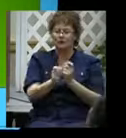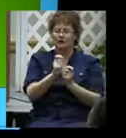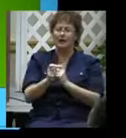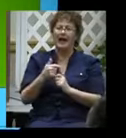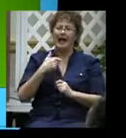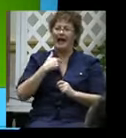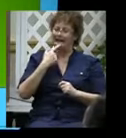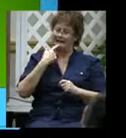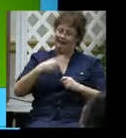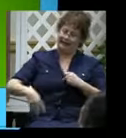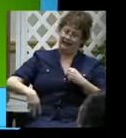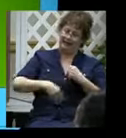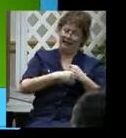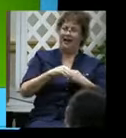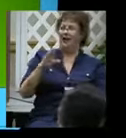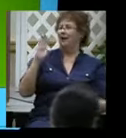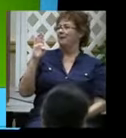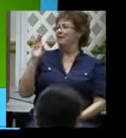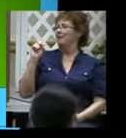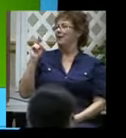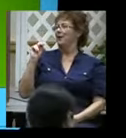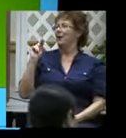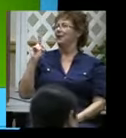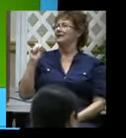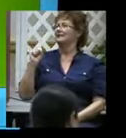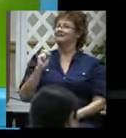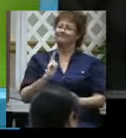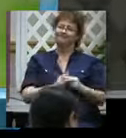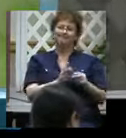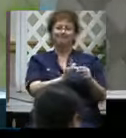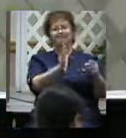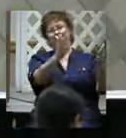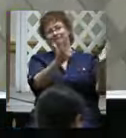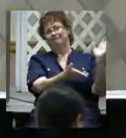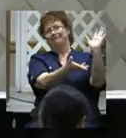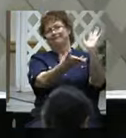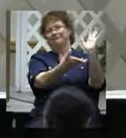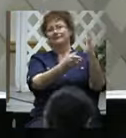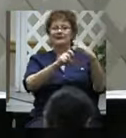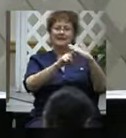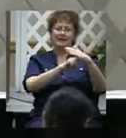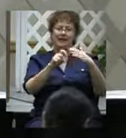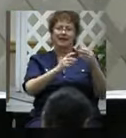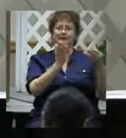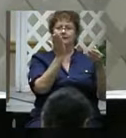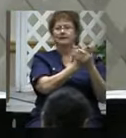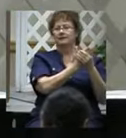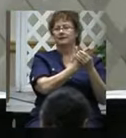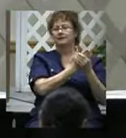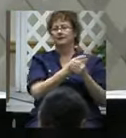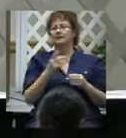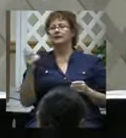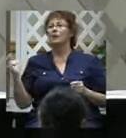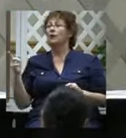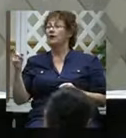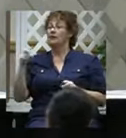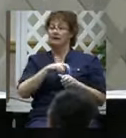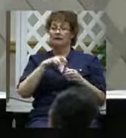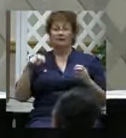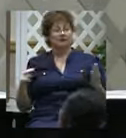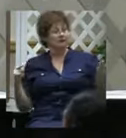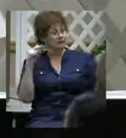step when you're going through this process of identifying vital documents. It doesn't hurt just to scan it, putting yourself in the shoes of an LEP recipient of this